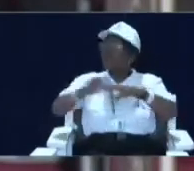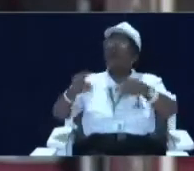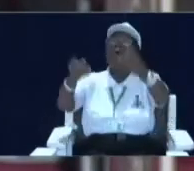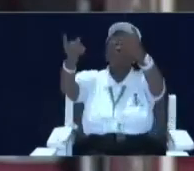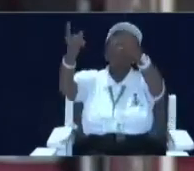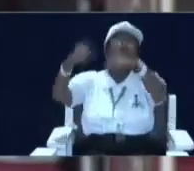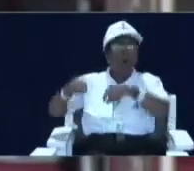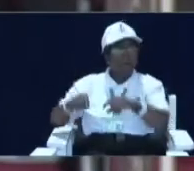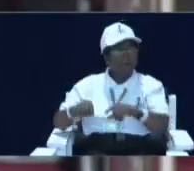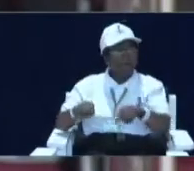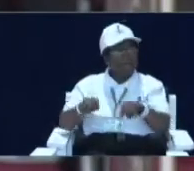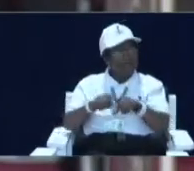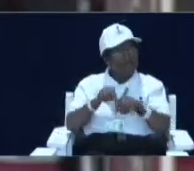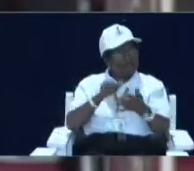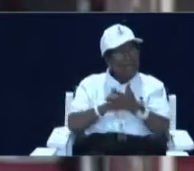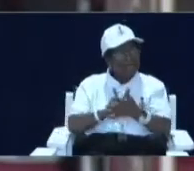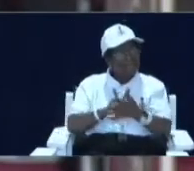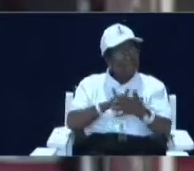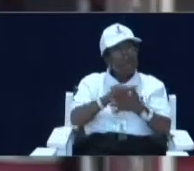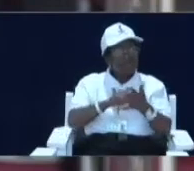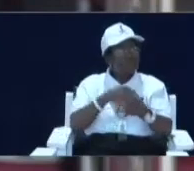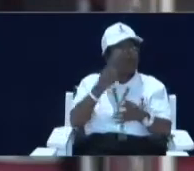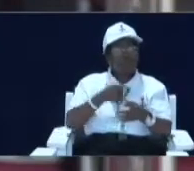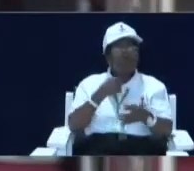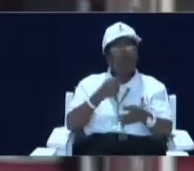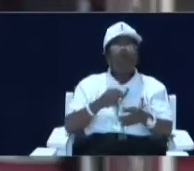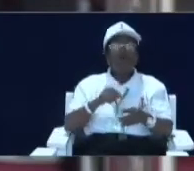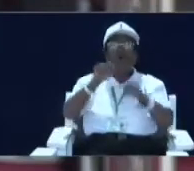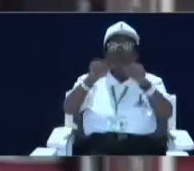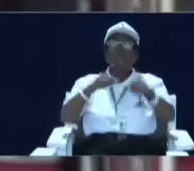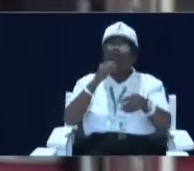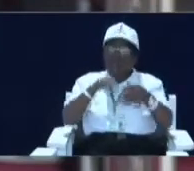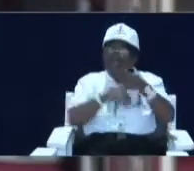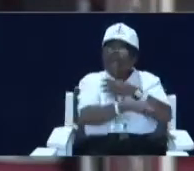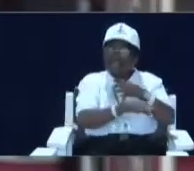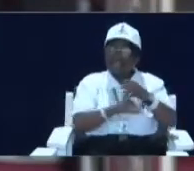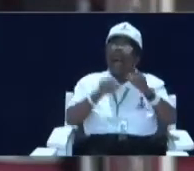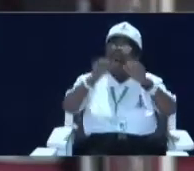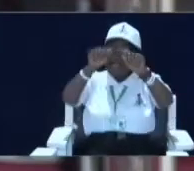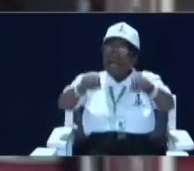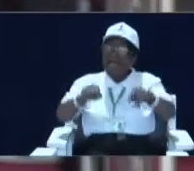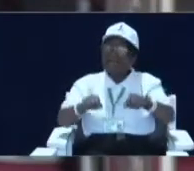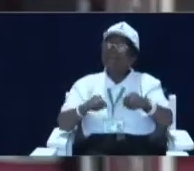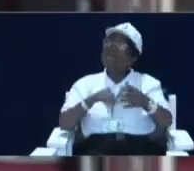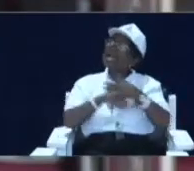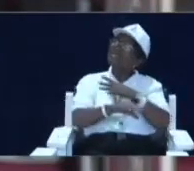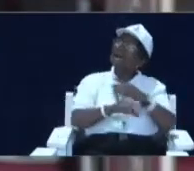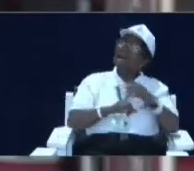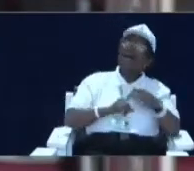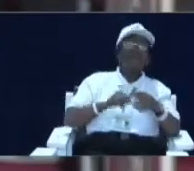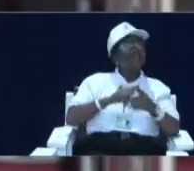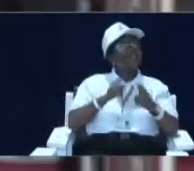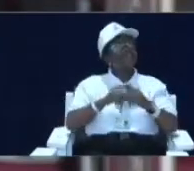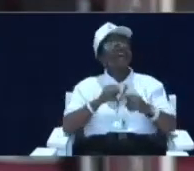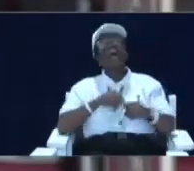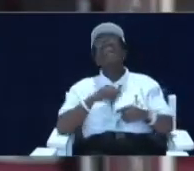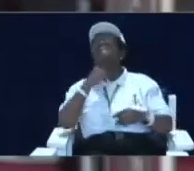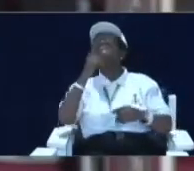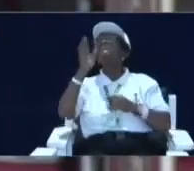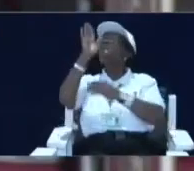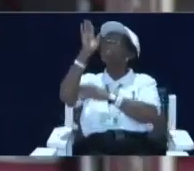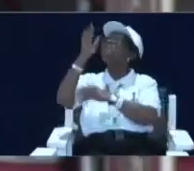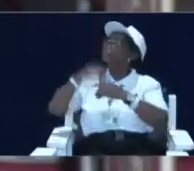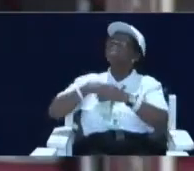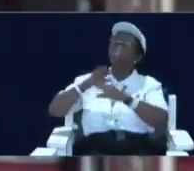those who could not enter now can enter. And I came back, I said, God, I don't want thousands. I